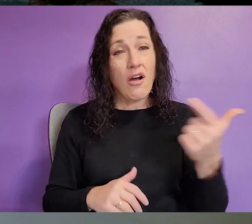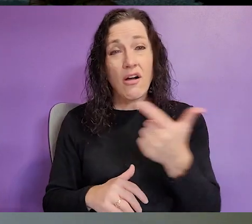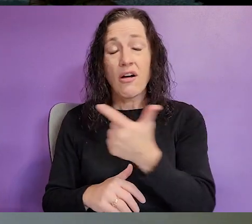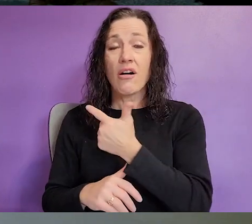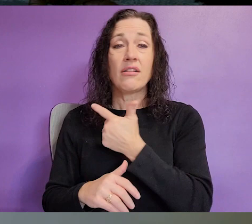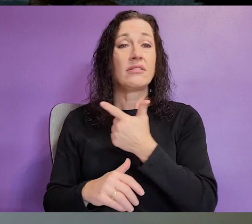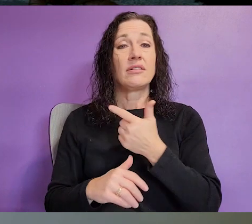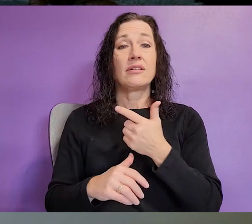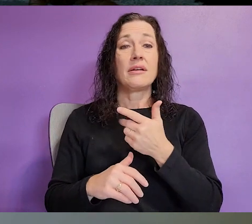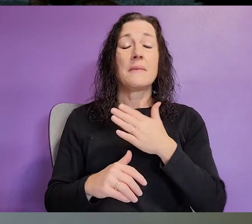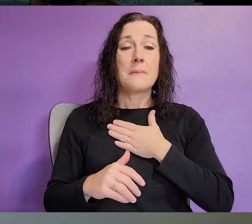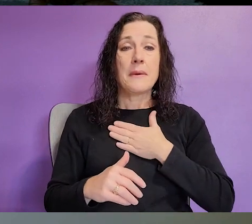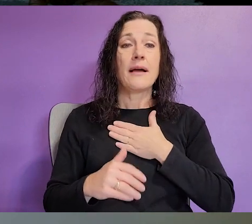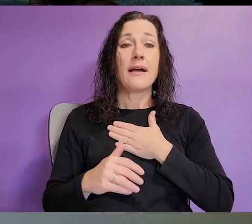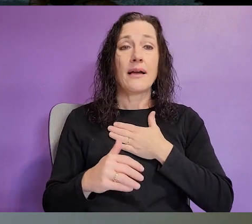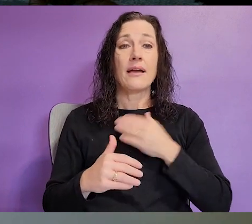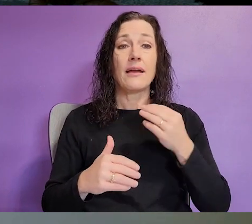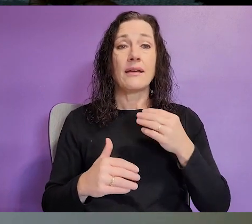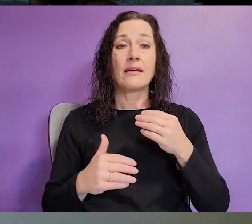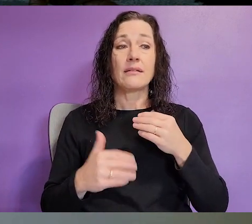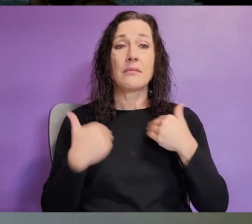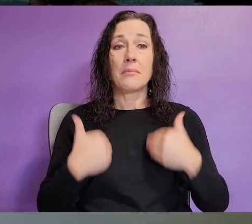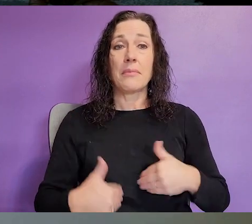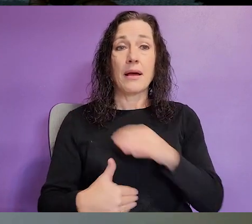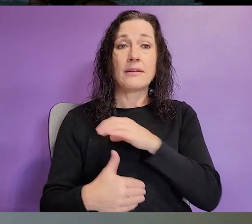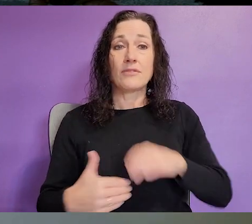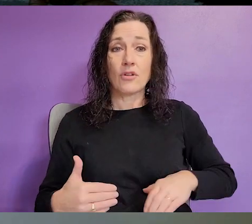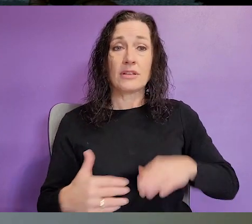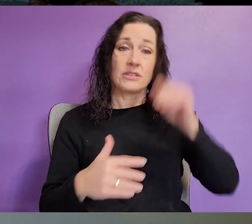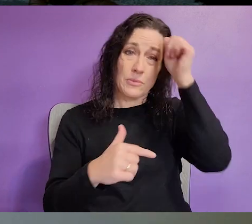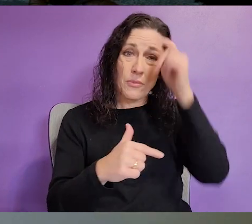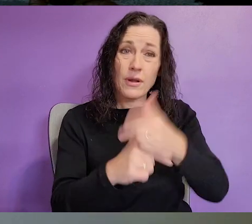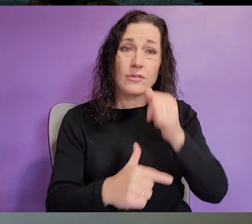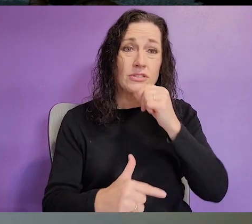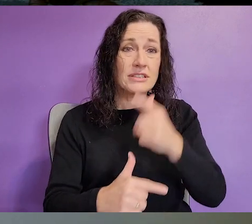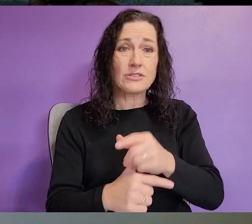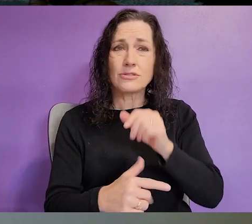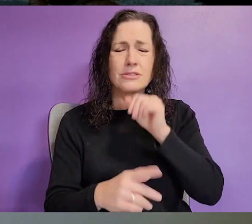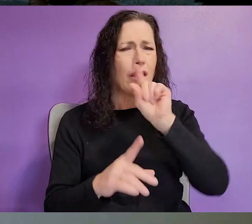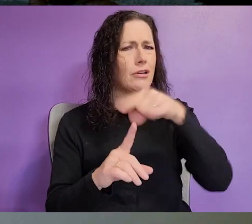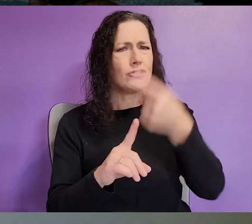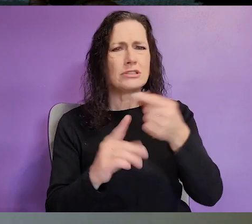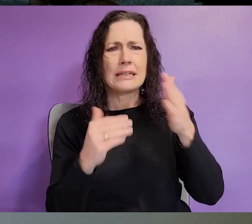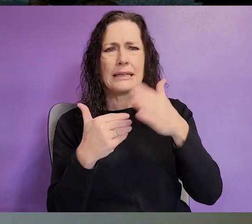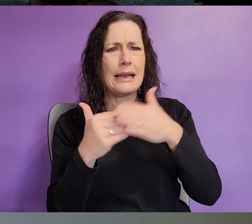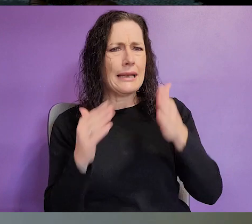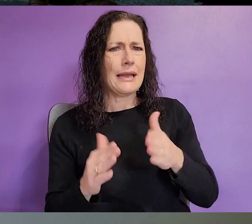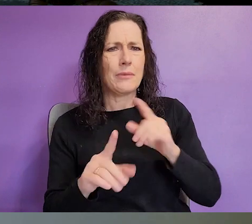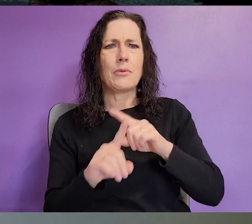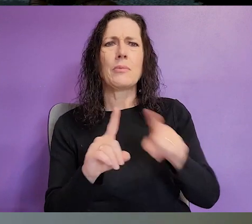They are more than my neighbor, they are his brothers and sisters.